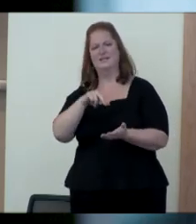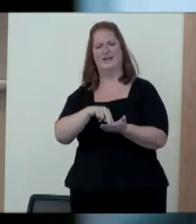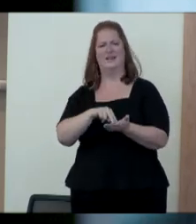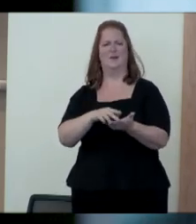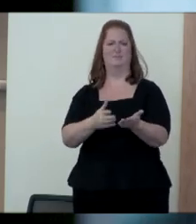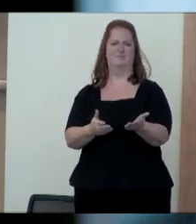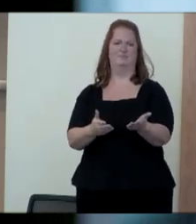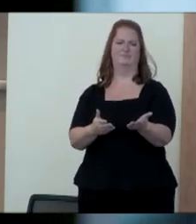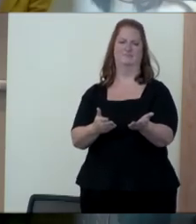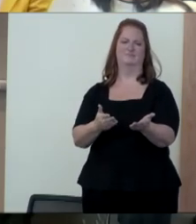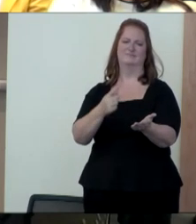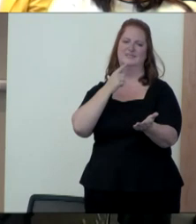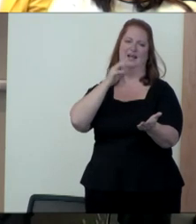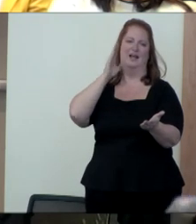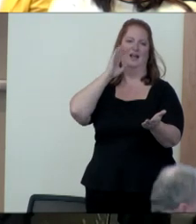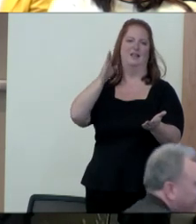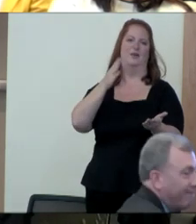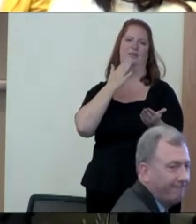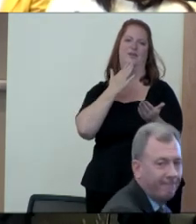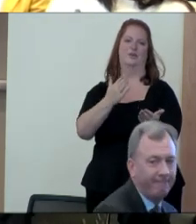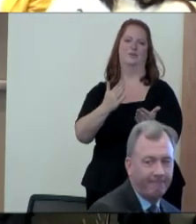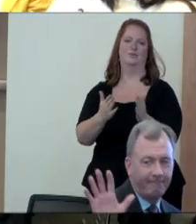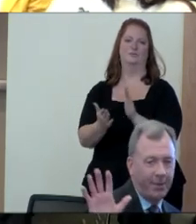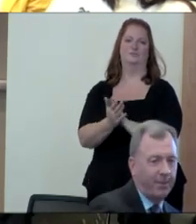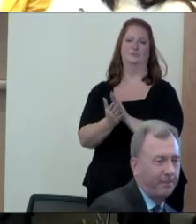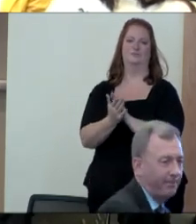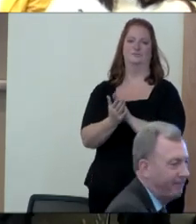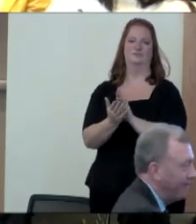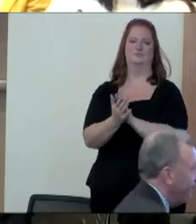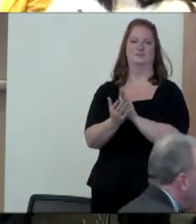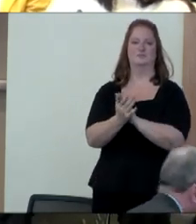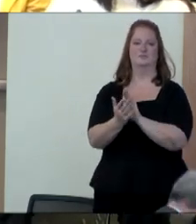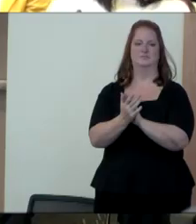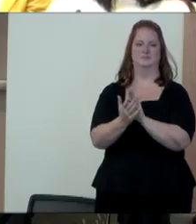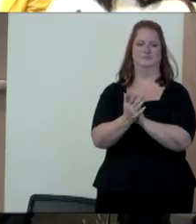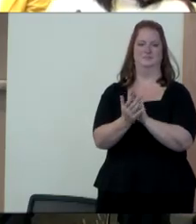so that we can say hello to you and thank you for your investment.